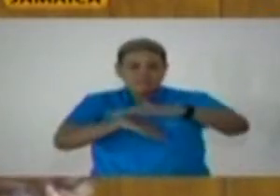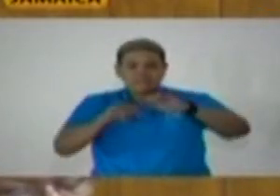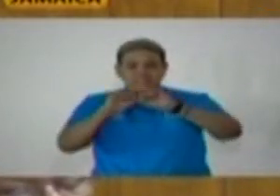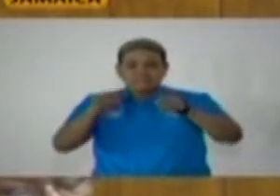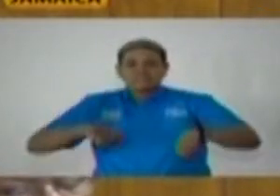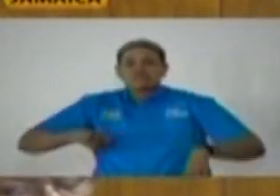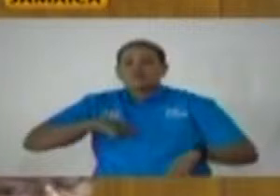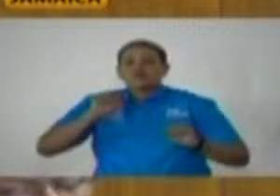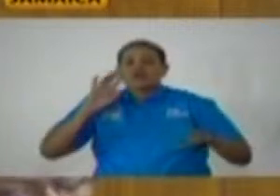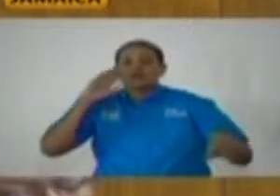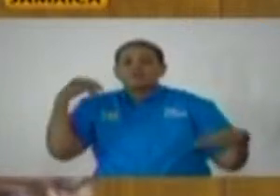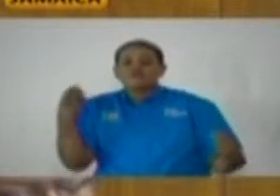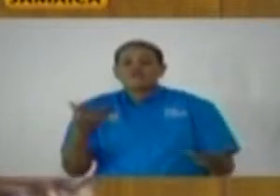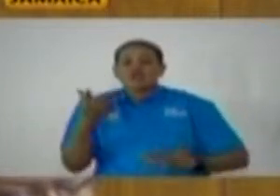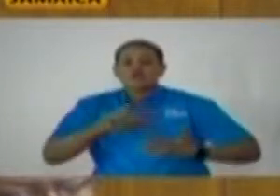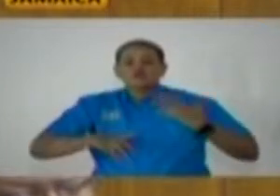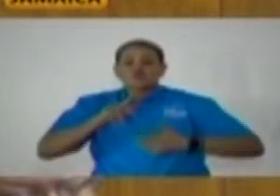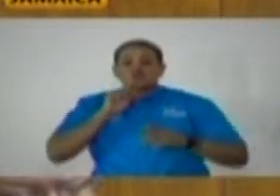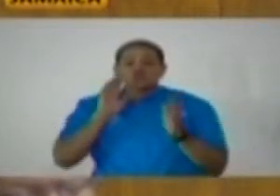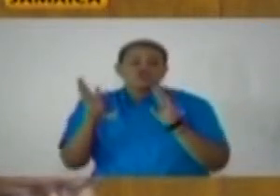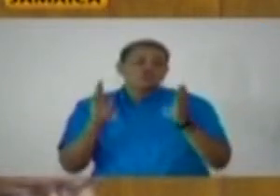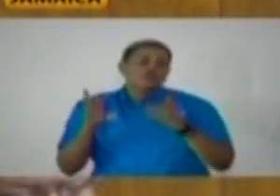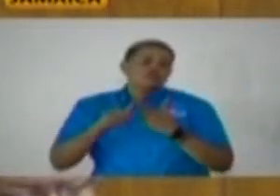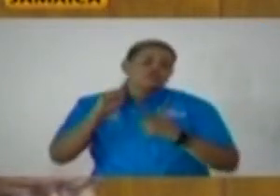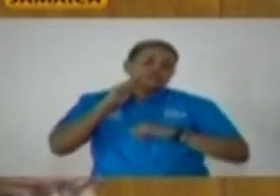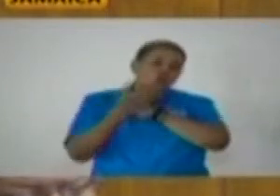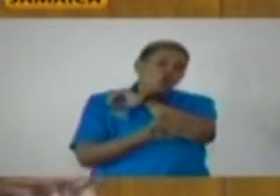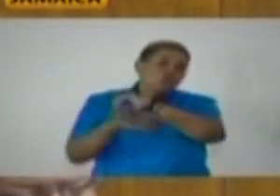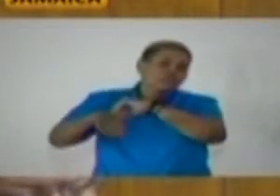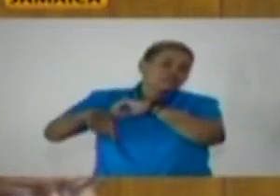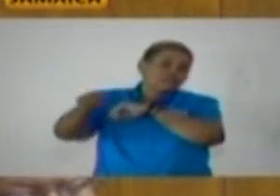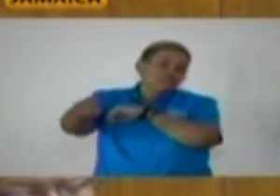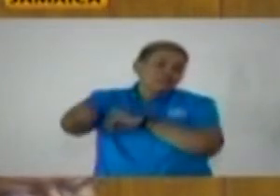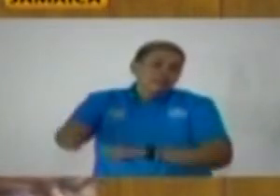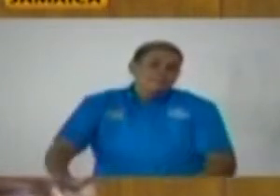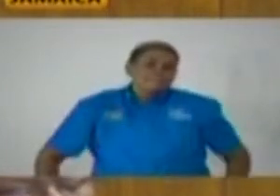that we can deliver the social services that the country needs.